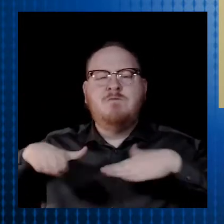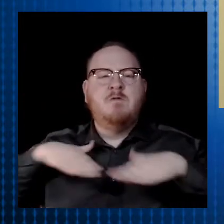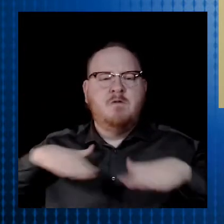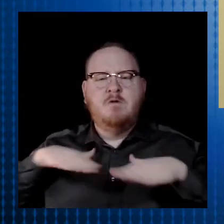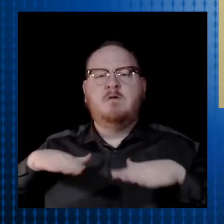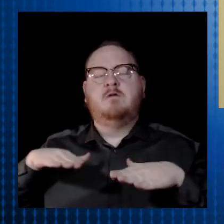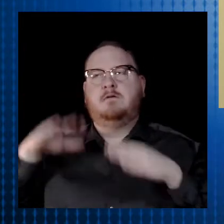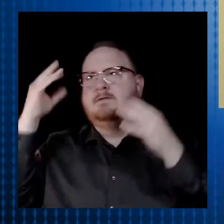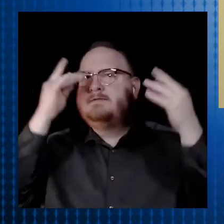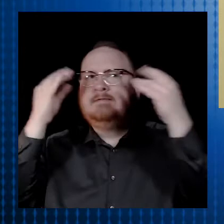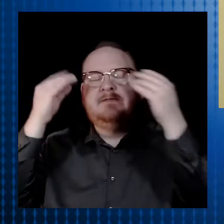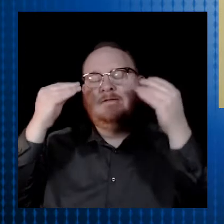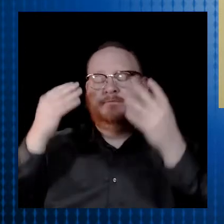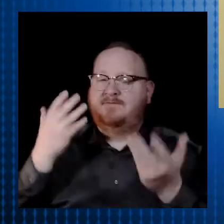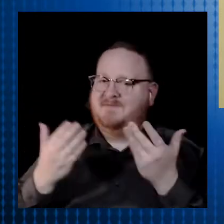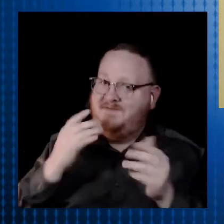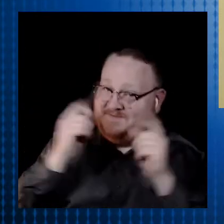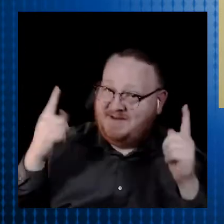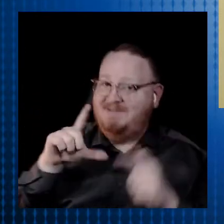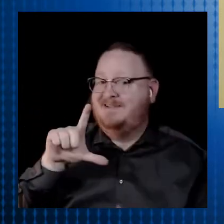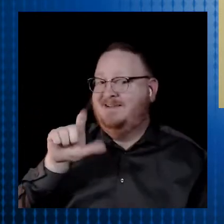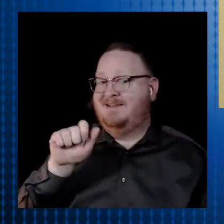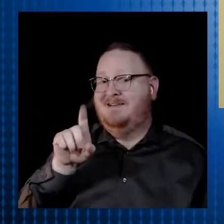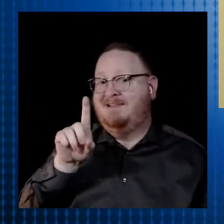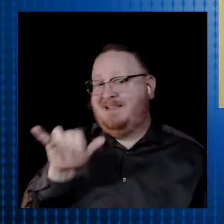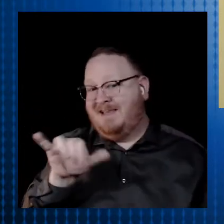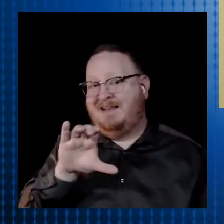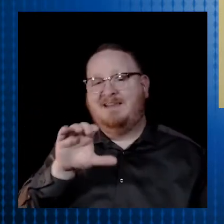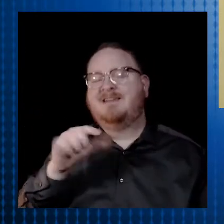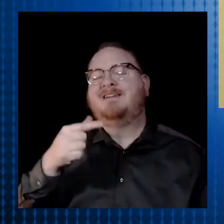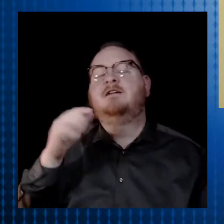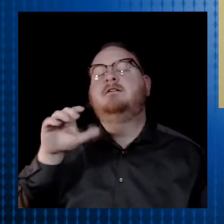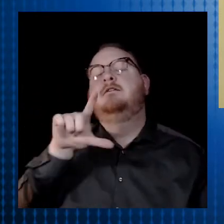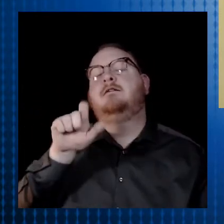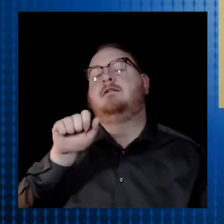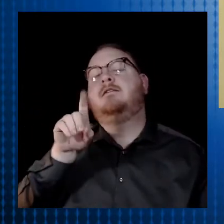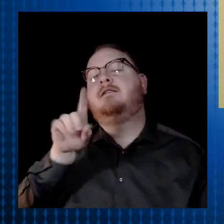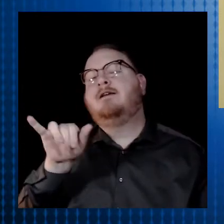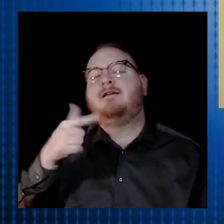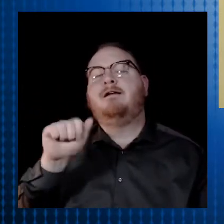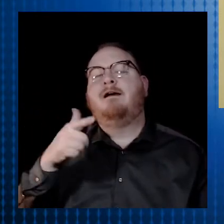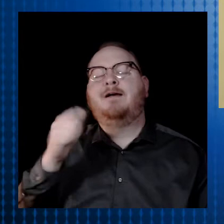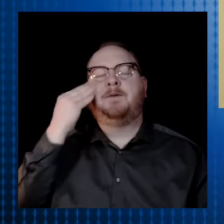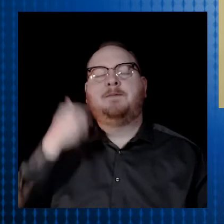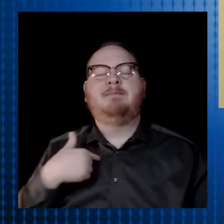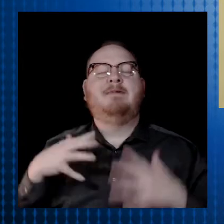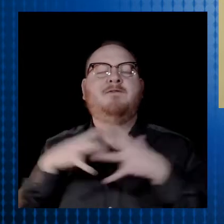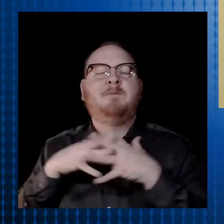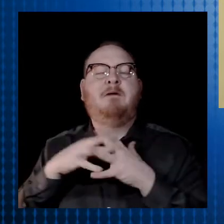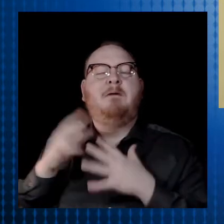about Lady Gaga. You know, you wouldn't expect a football coach to do that, but I was. And I was thinking of a song that she